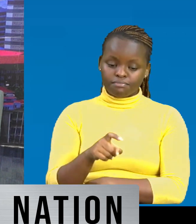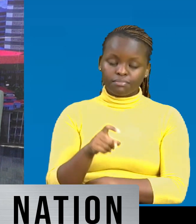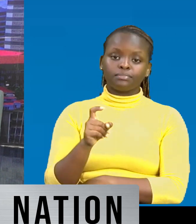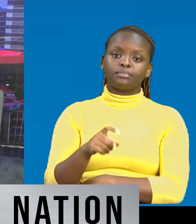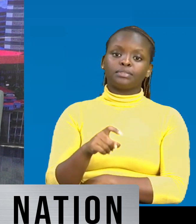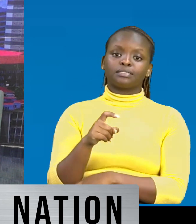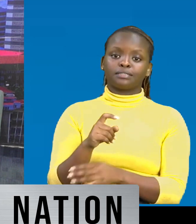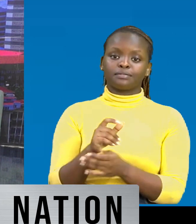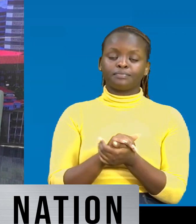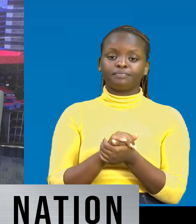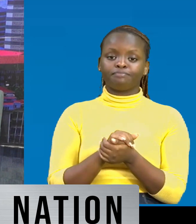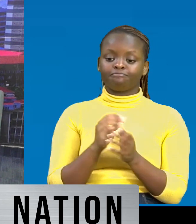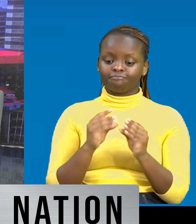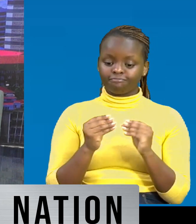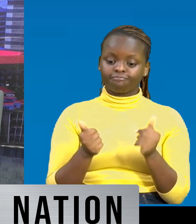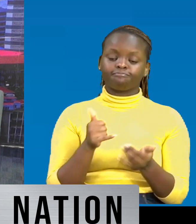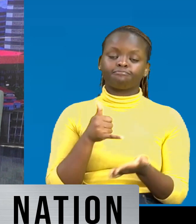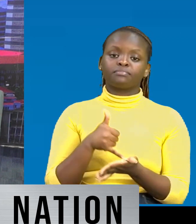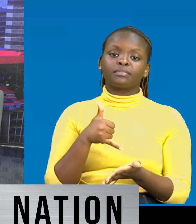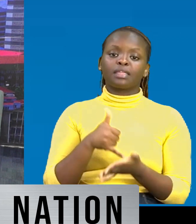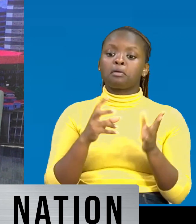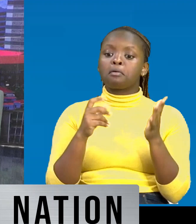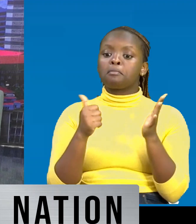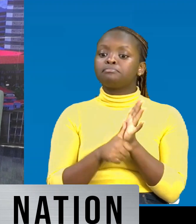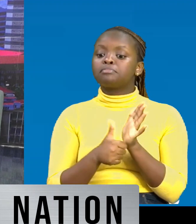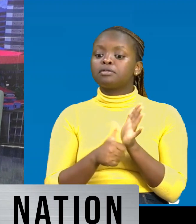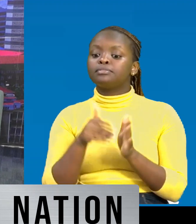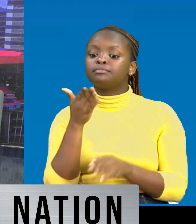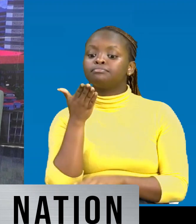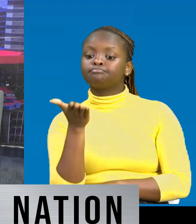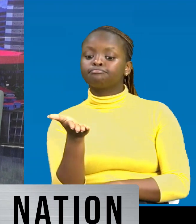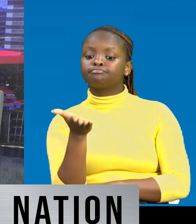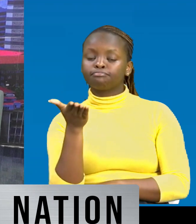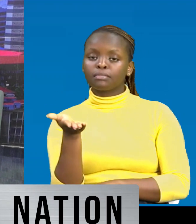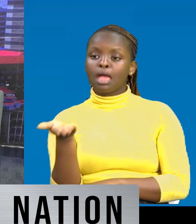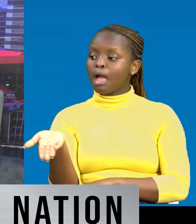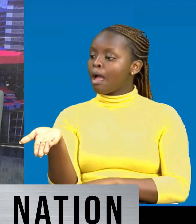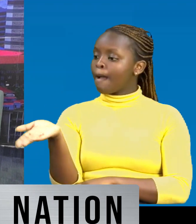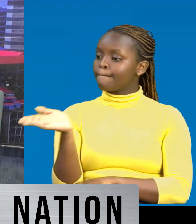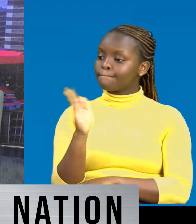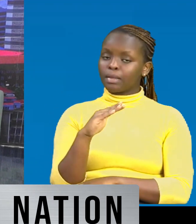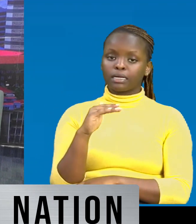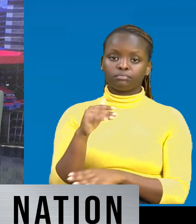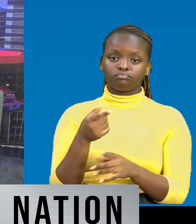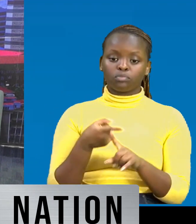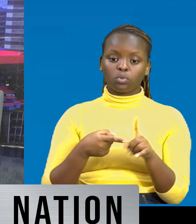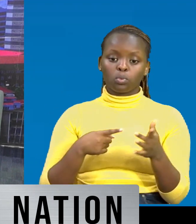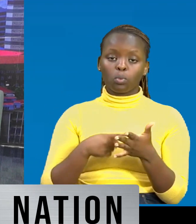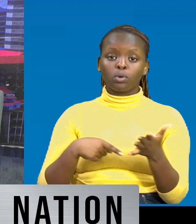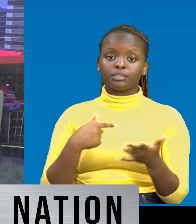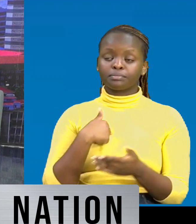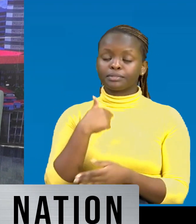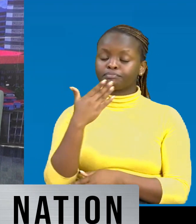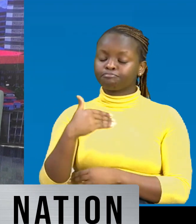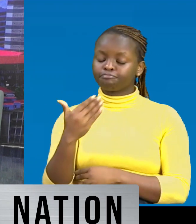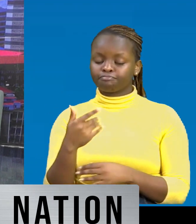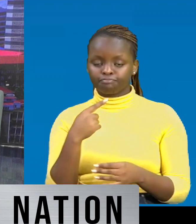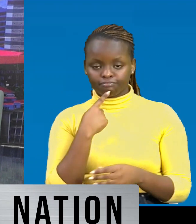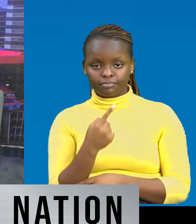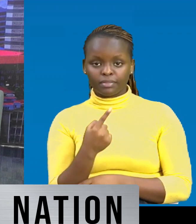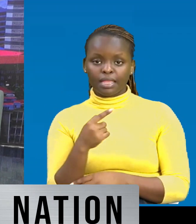Jonah. The issue here is this, and I'm really going to go back to where I've always said, the members of